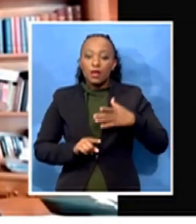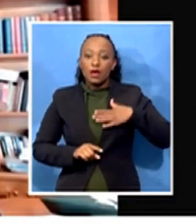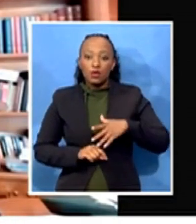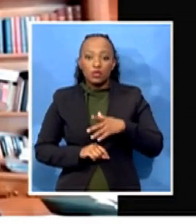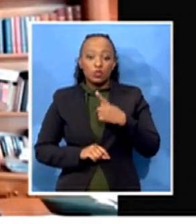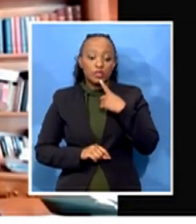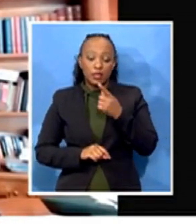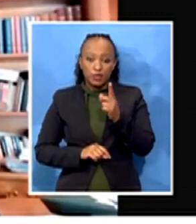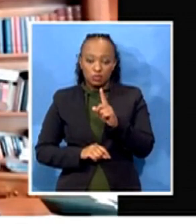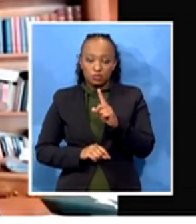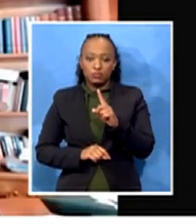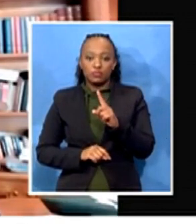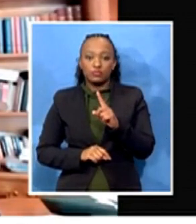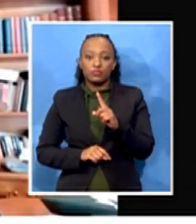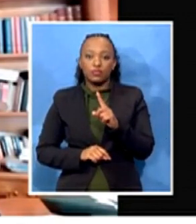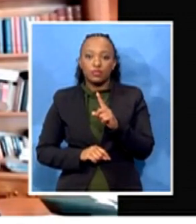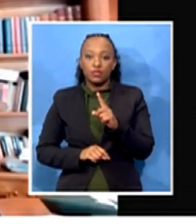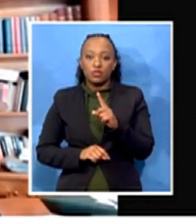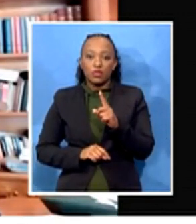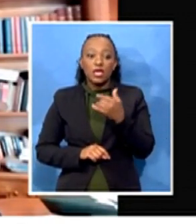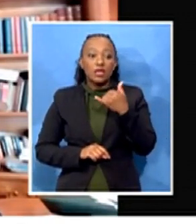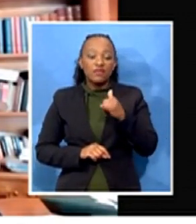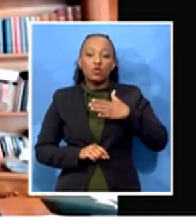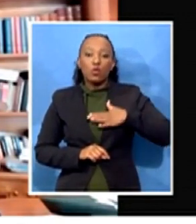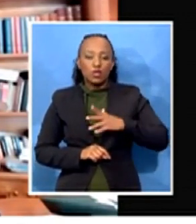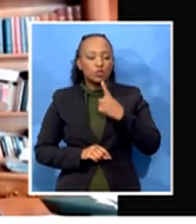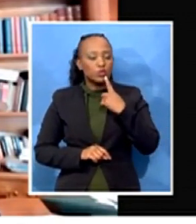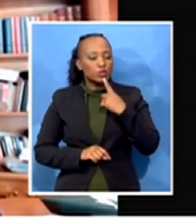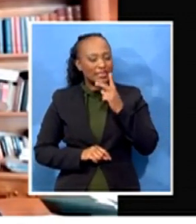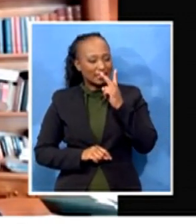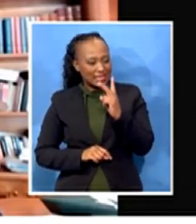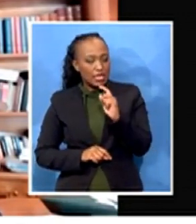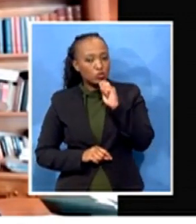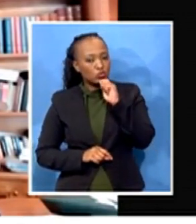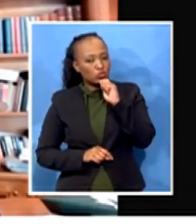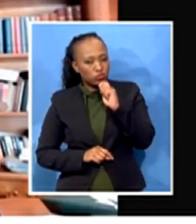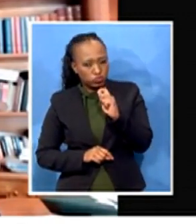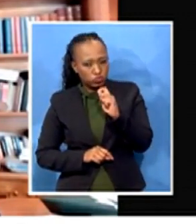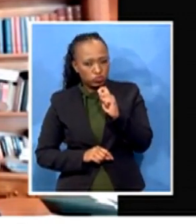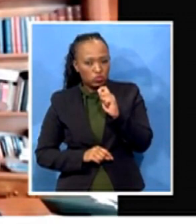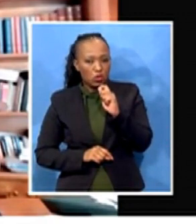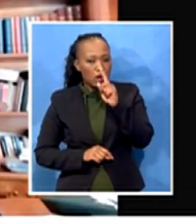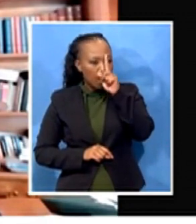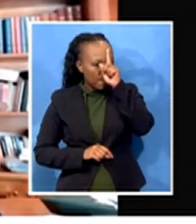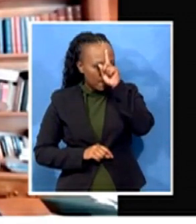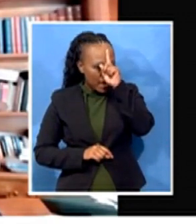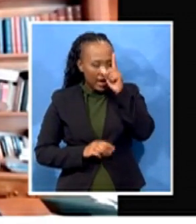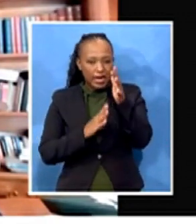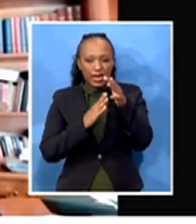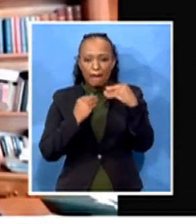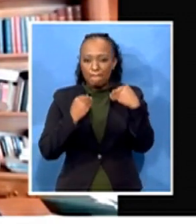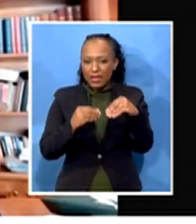the effectiveness of a black-led, black-operated, black-owned